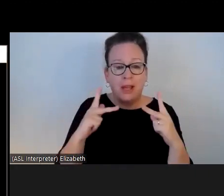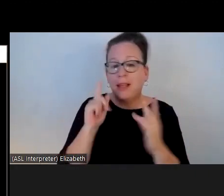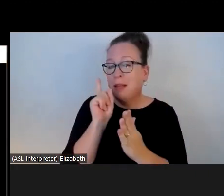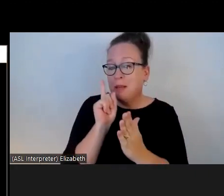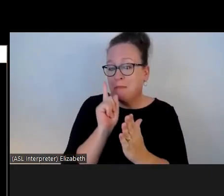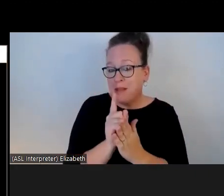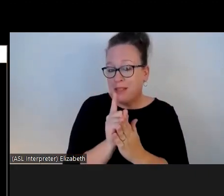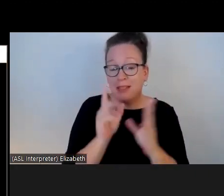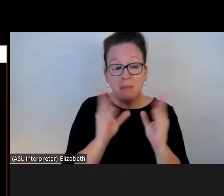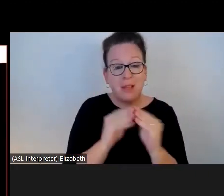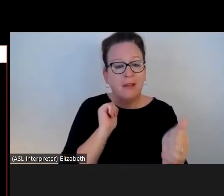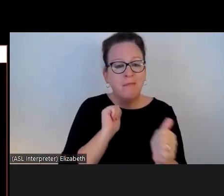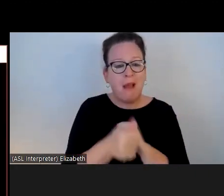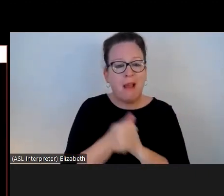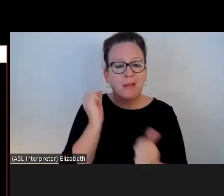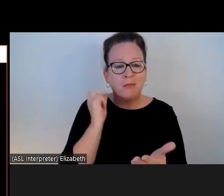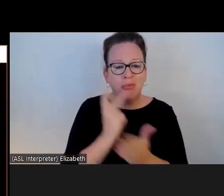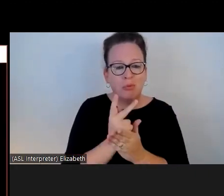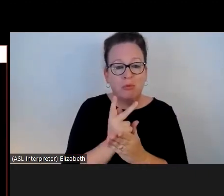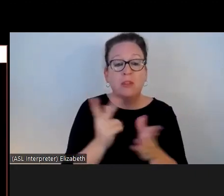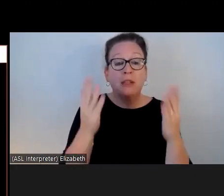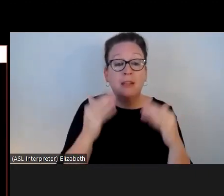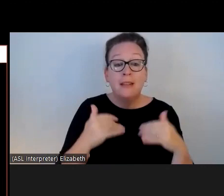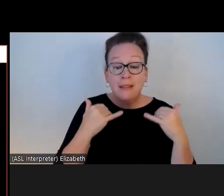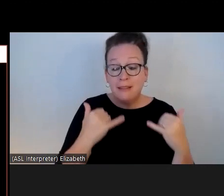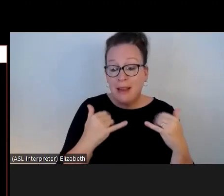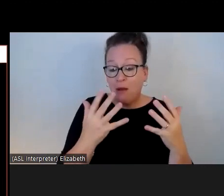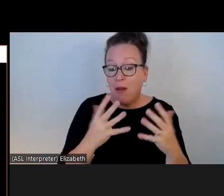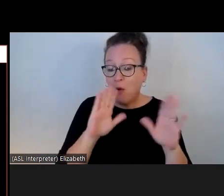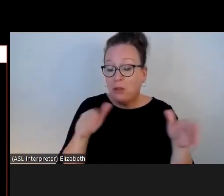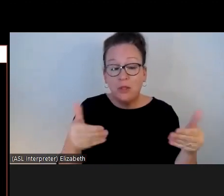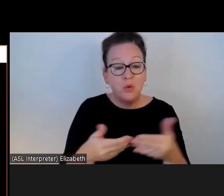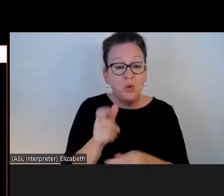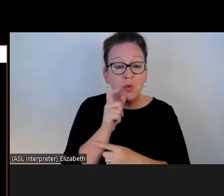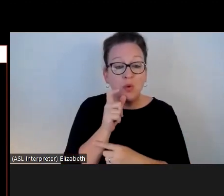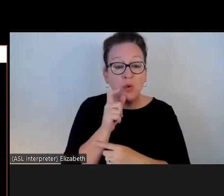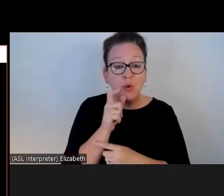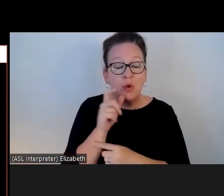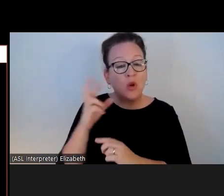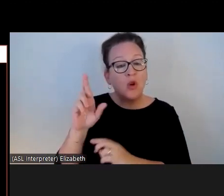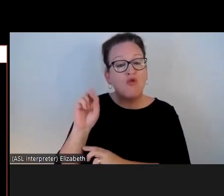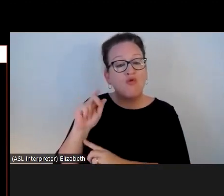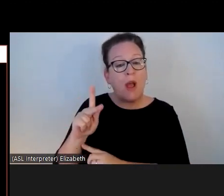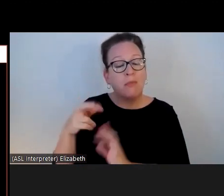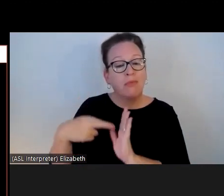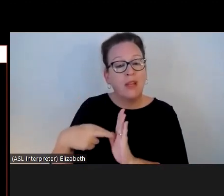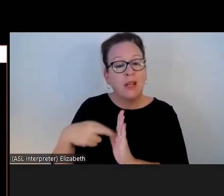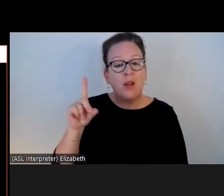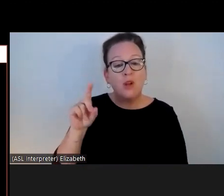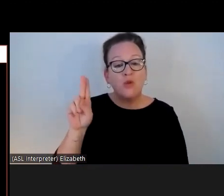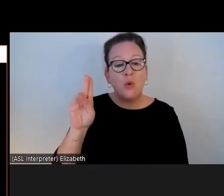minutes passed. So and now next I would like to introduce Rep. Dubois. This is